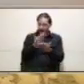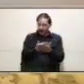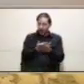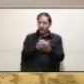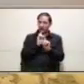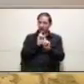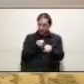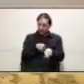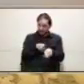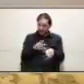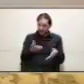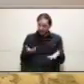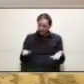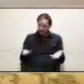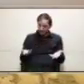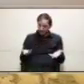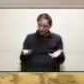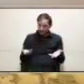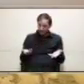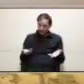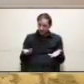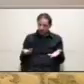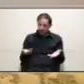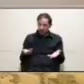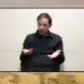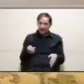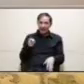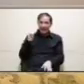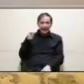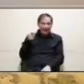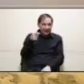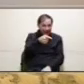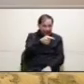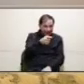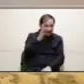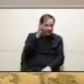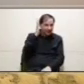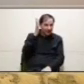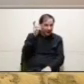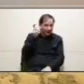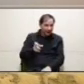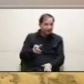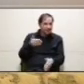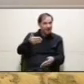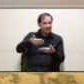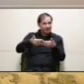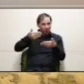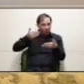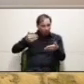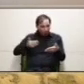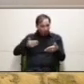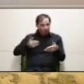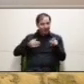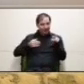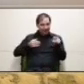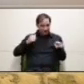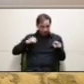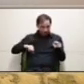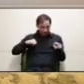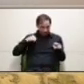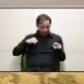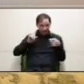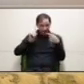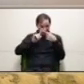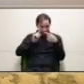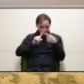want to have answered. Was he the speaker before in this municipality is the first